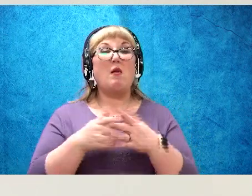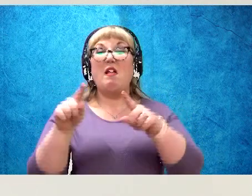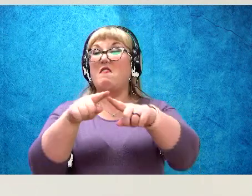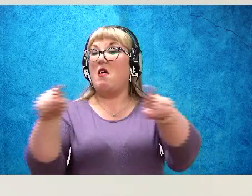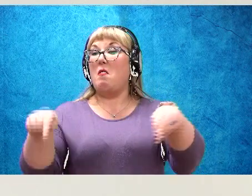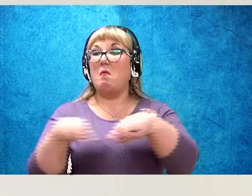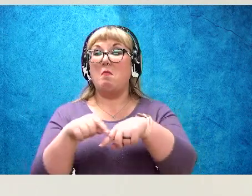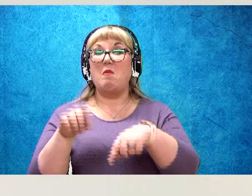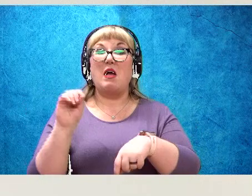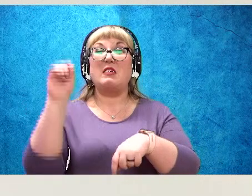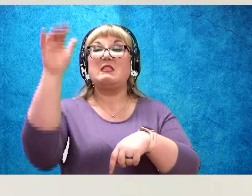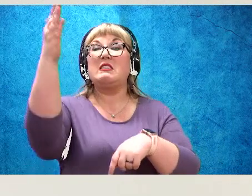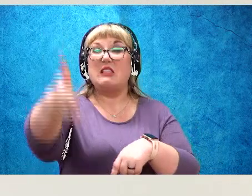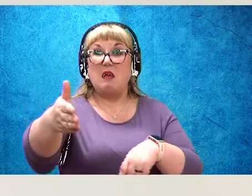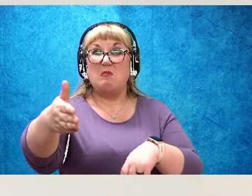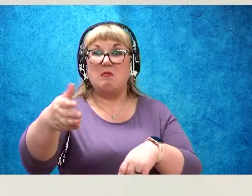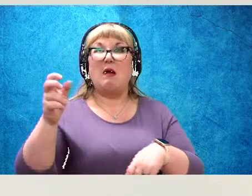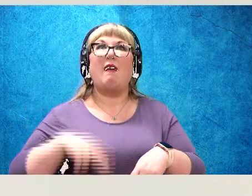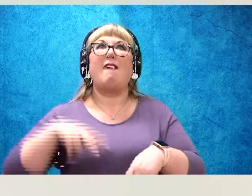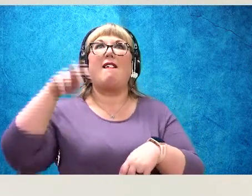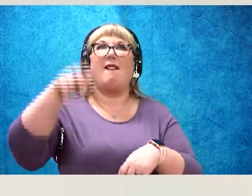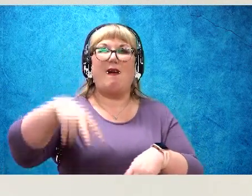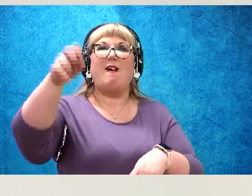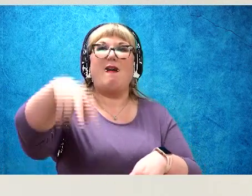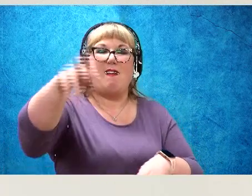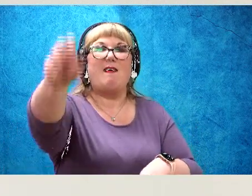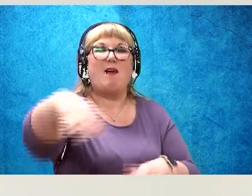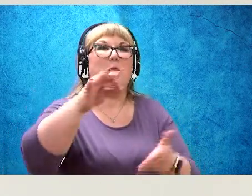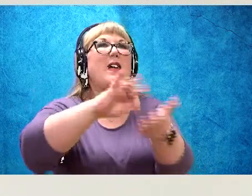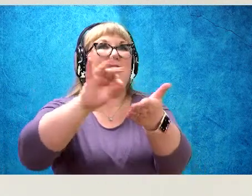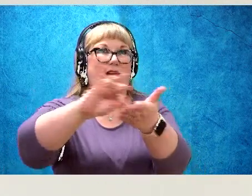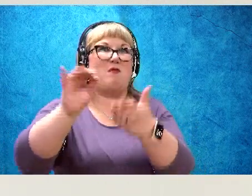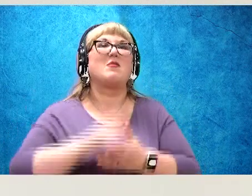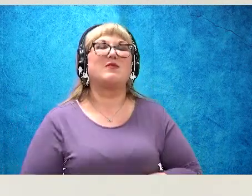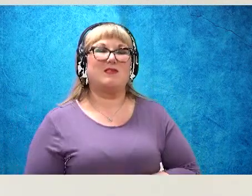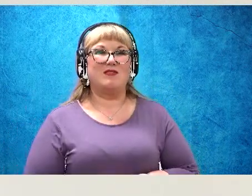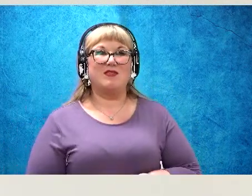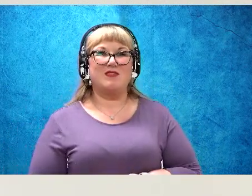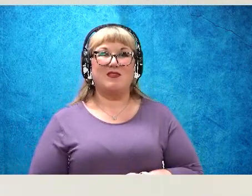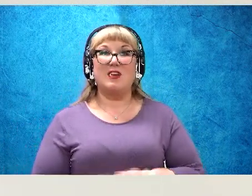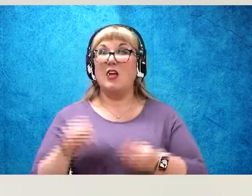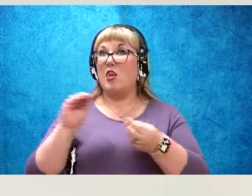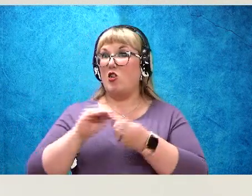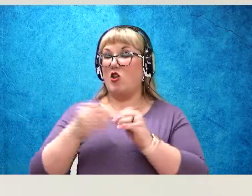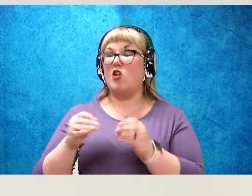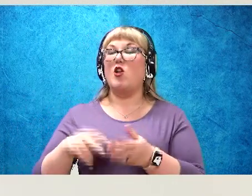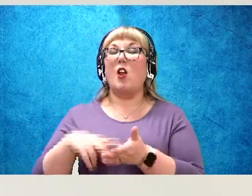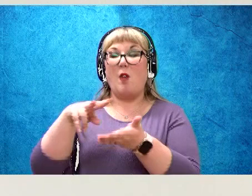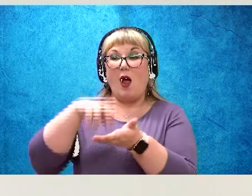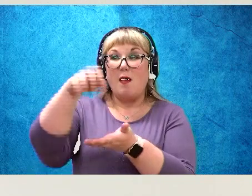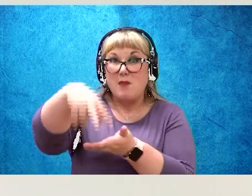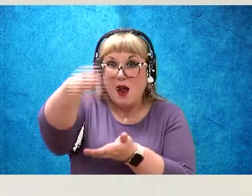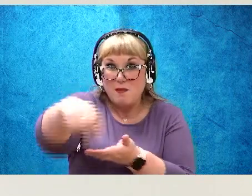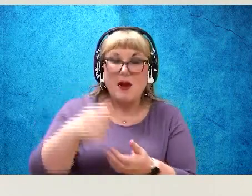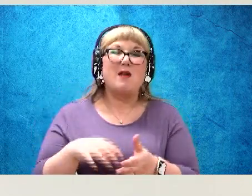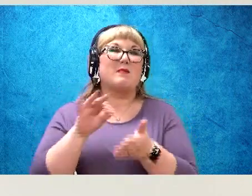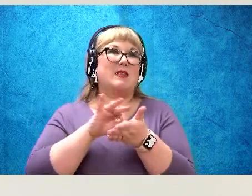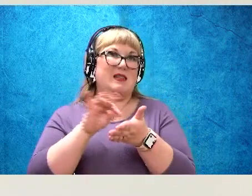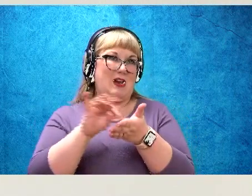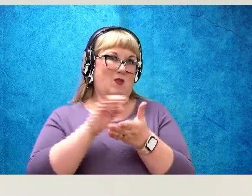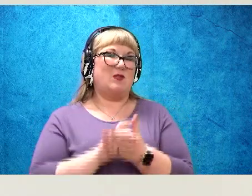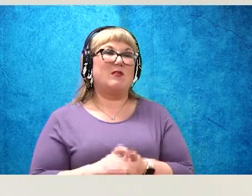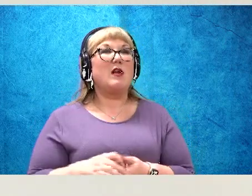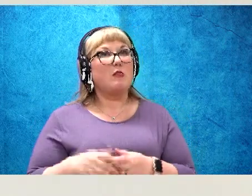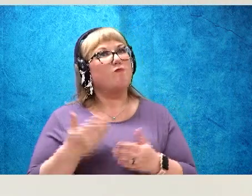lands in. I hop to count that number. So number hopscotch is a fun way to get outside and